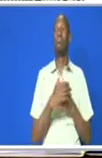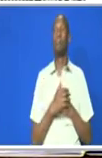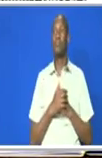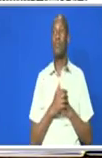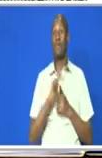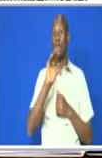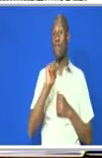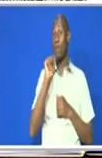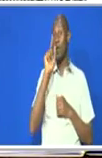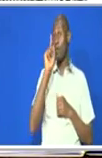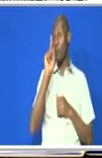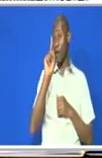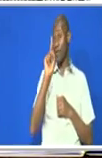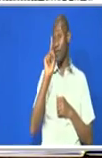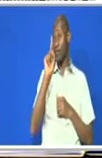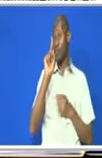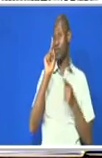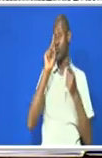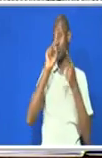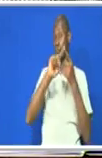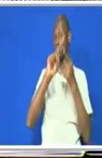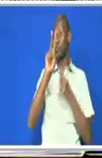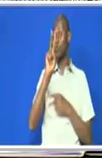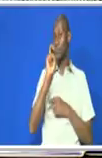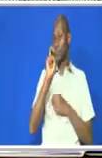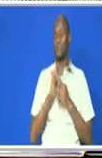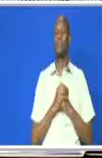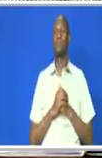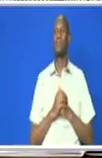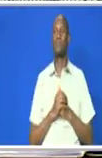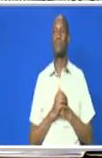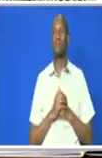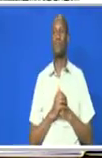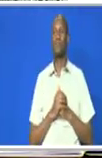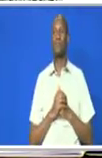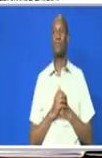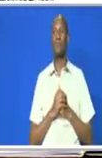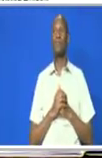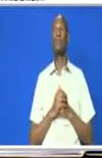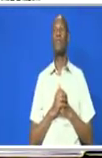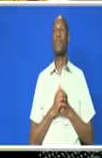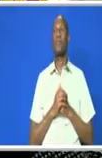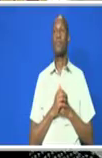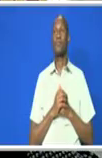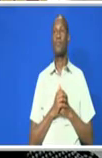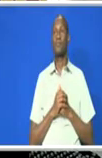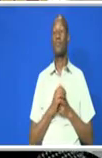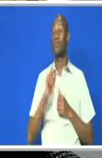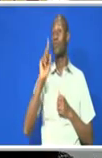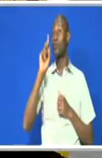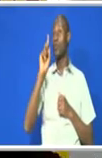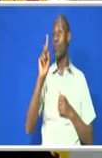from number 1 to 20. I count forward